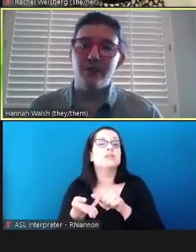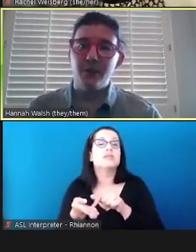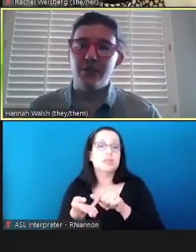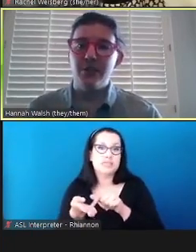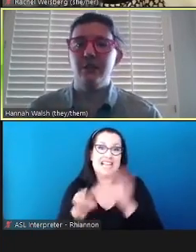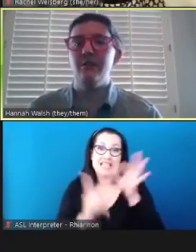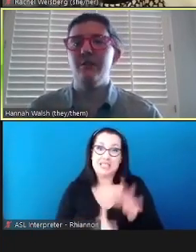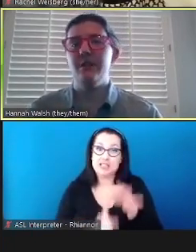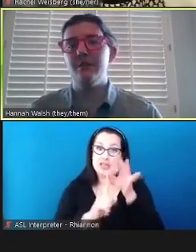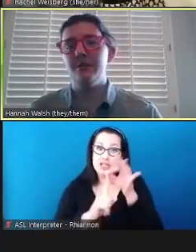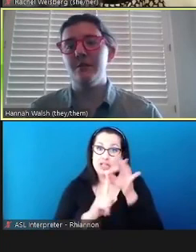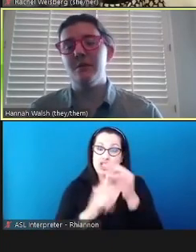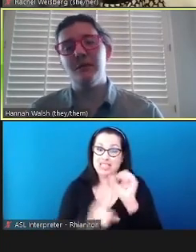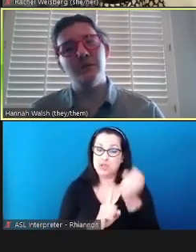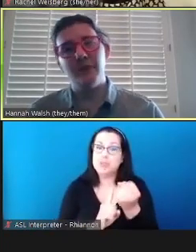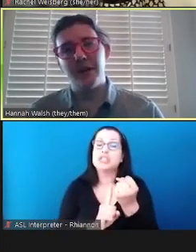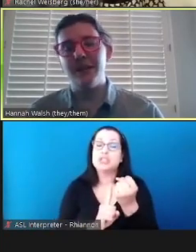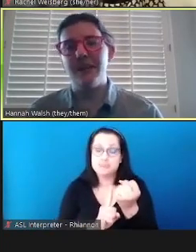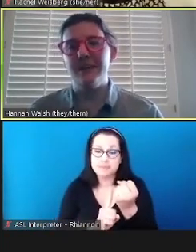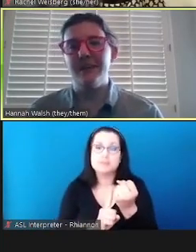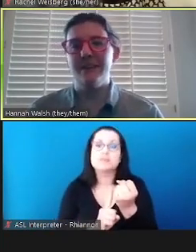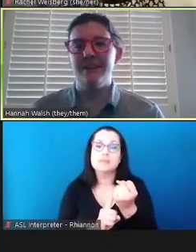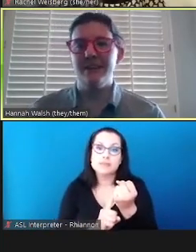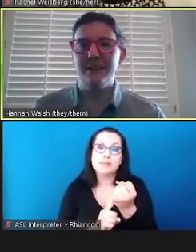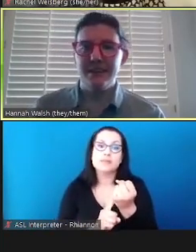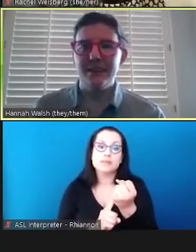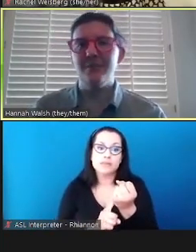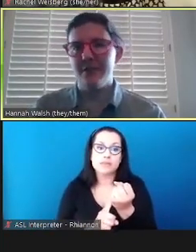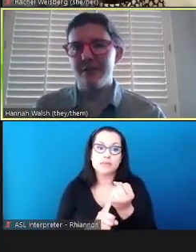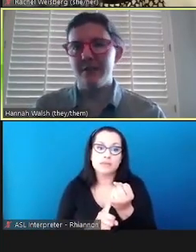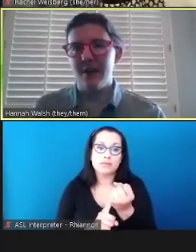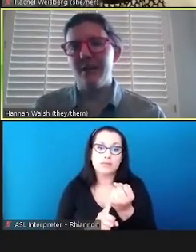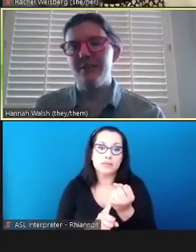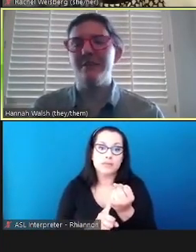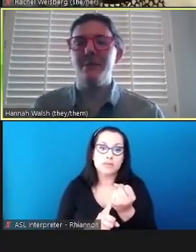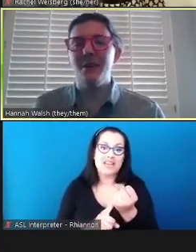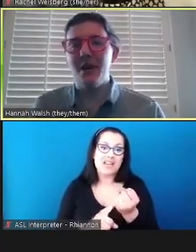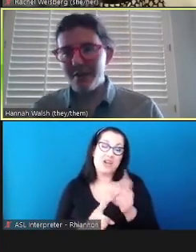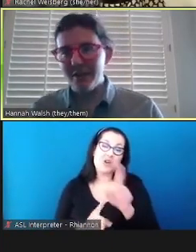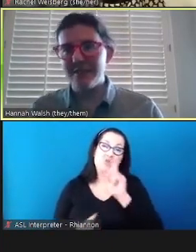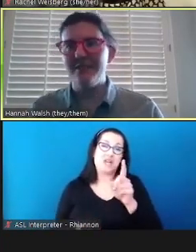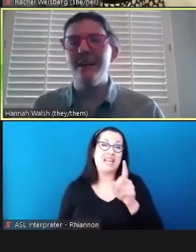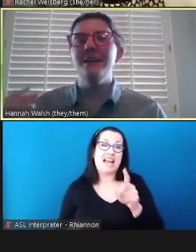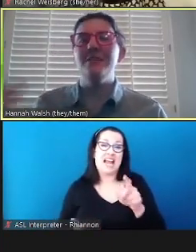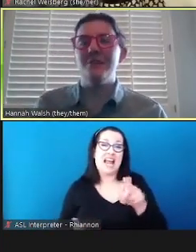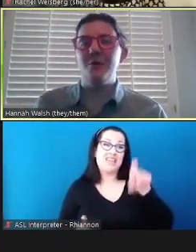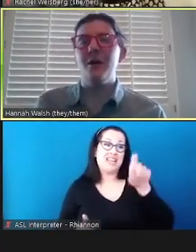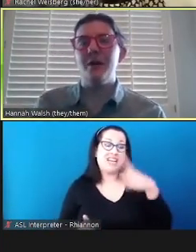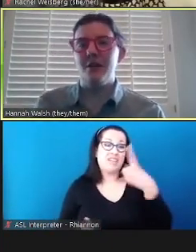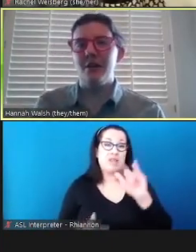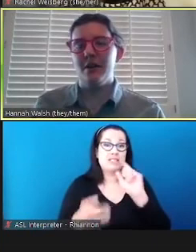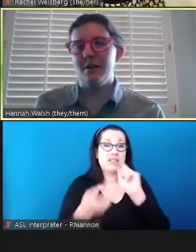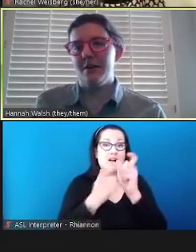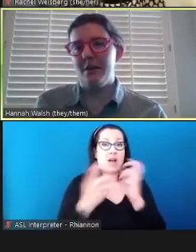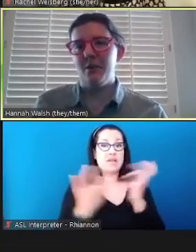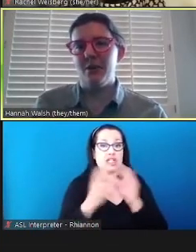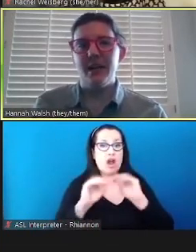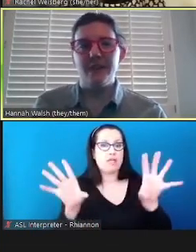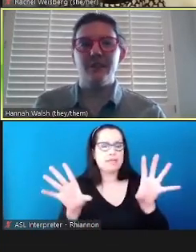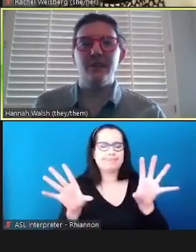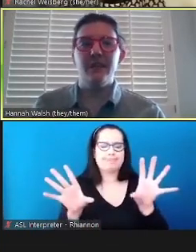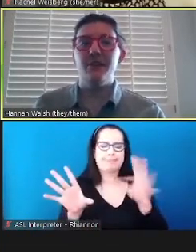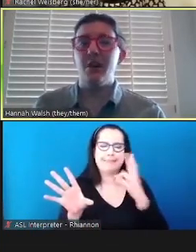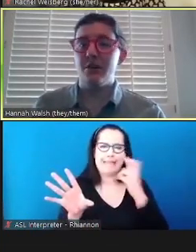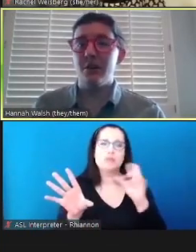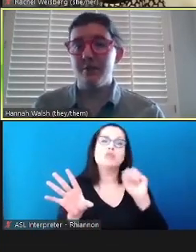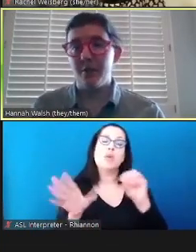in this situation, it's very unlikely that the need for this accommodation is going to be obvious. So the employer can ask